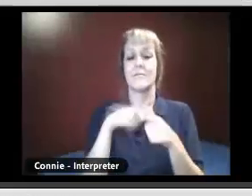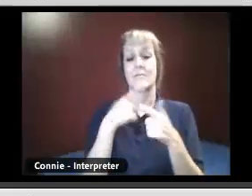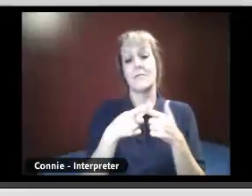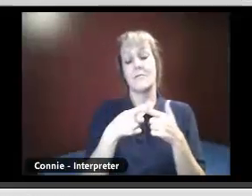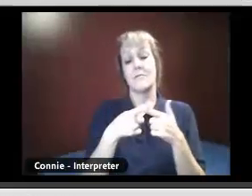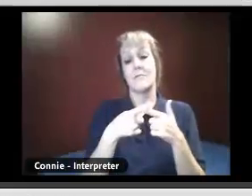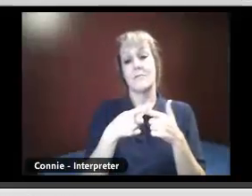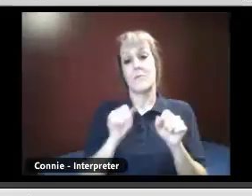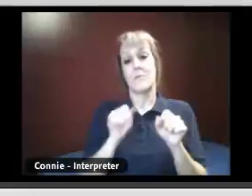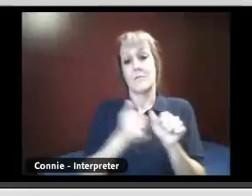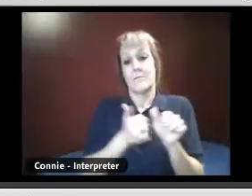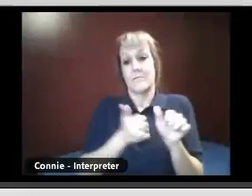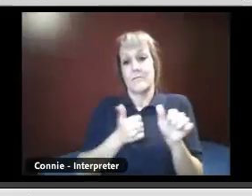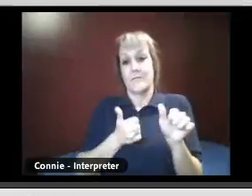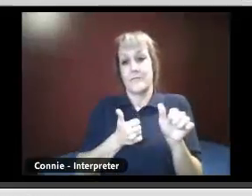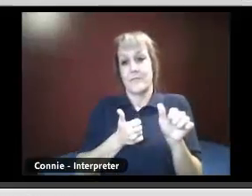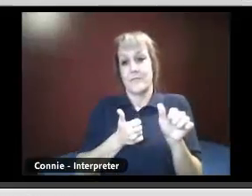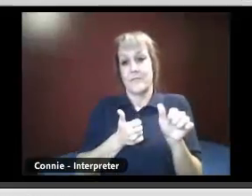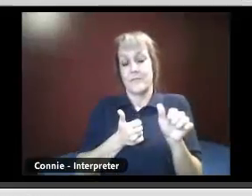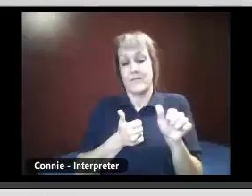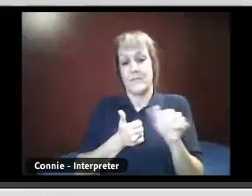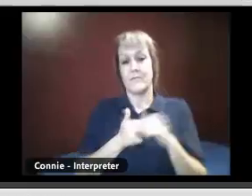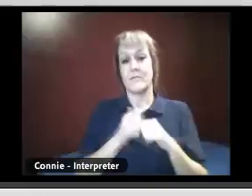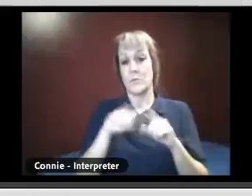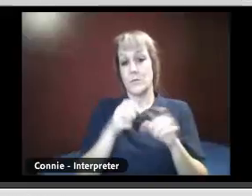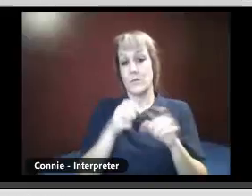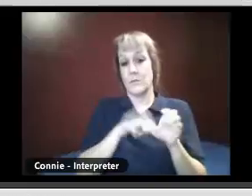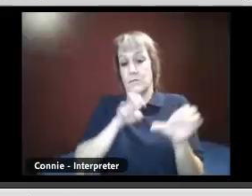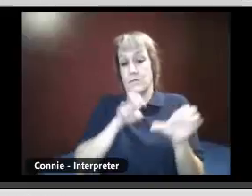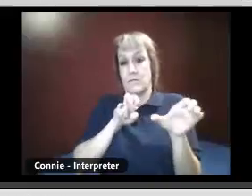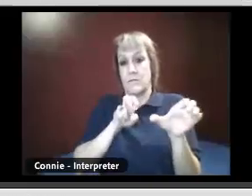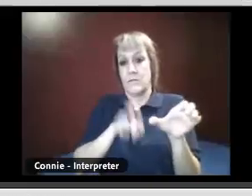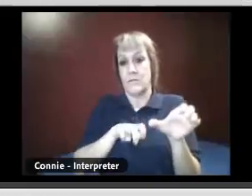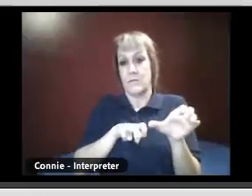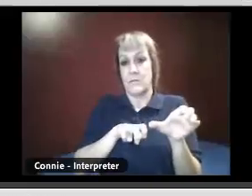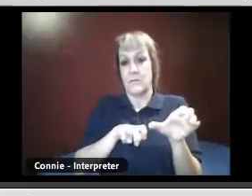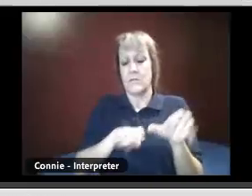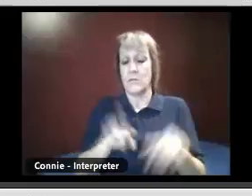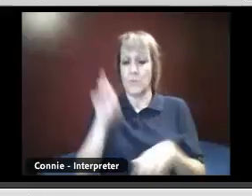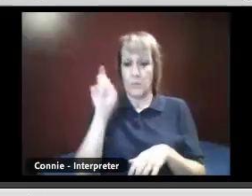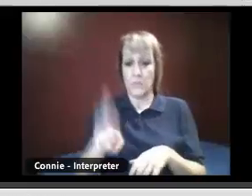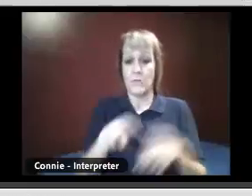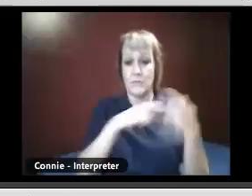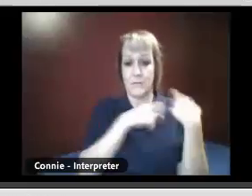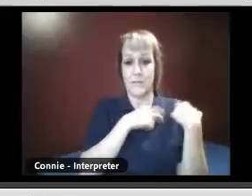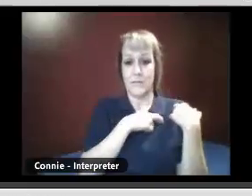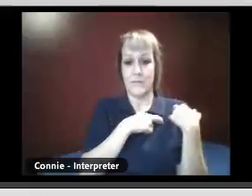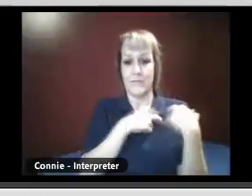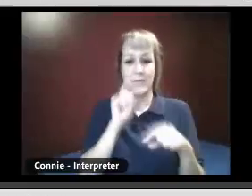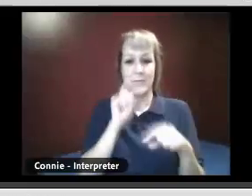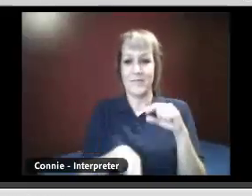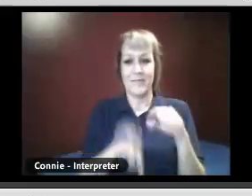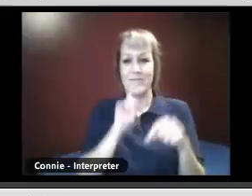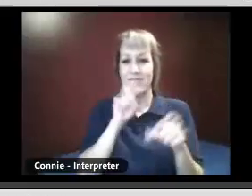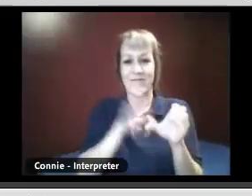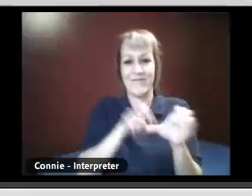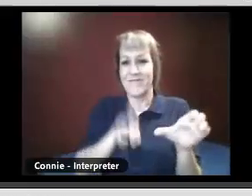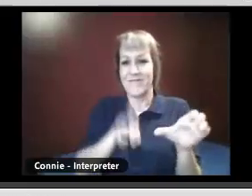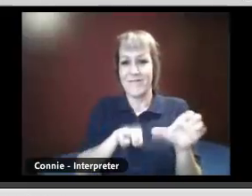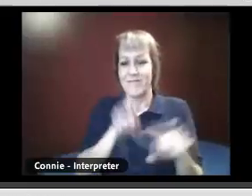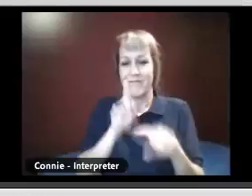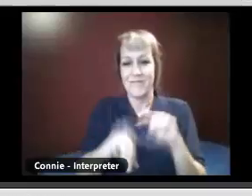pull back. And when we step into positions of responsibilities, we don't have the luxury of doing that